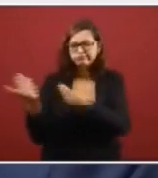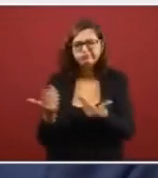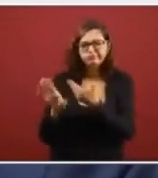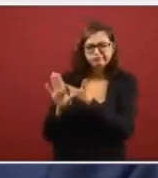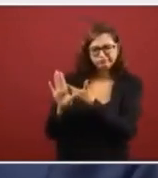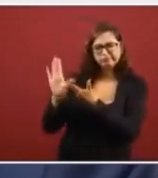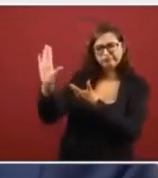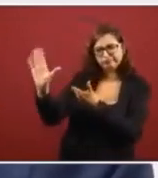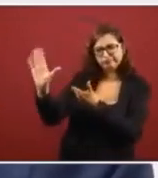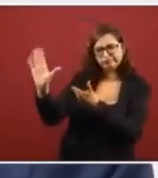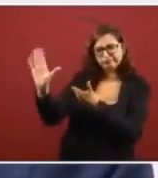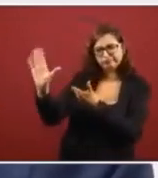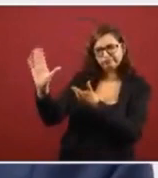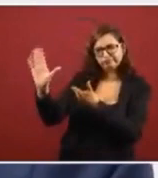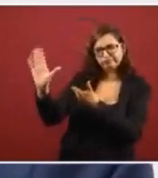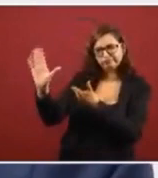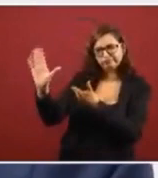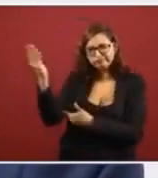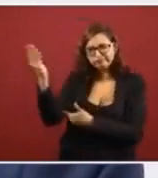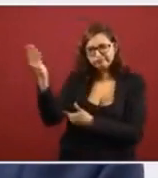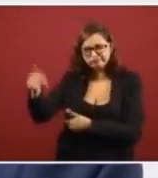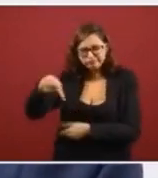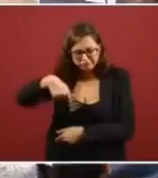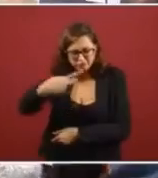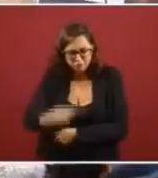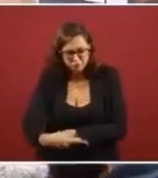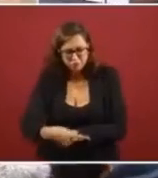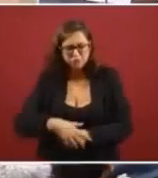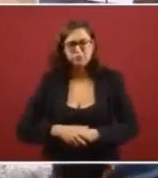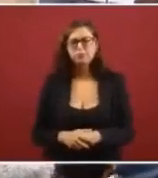as a compliment